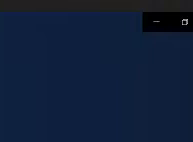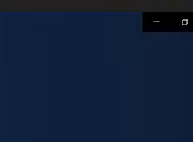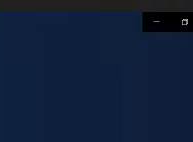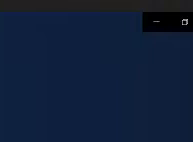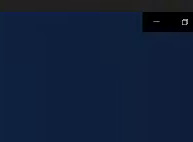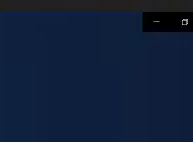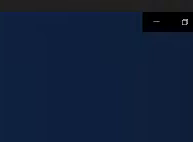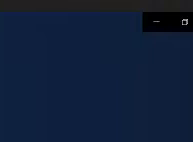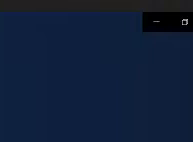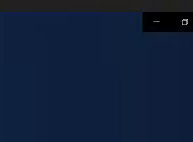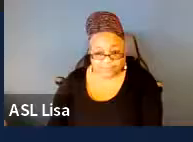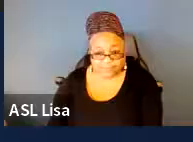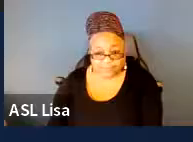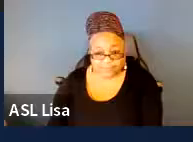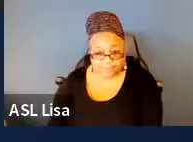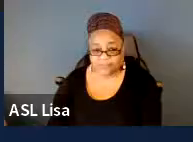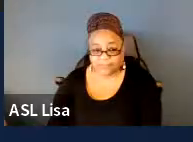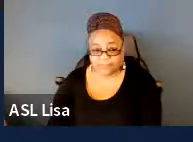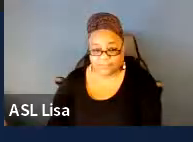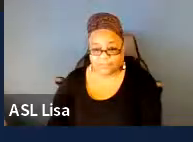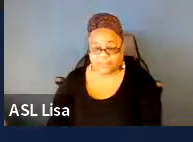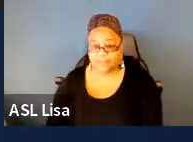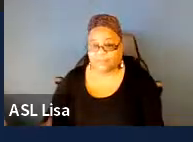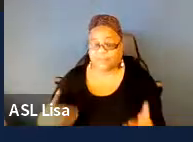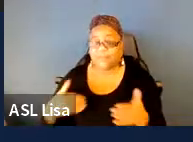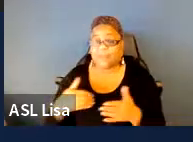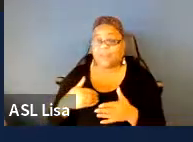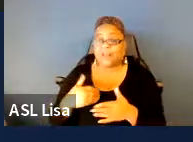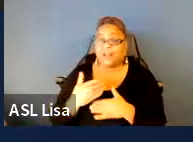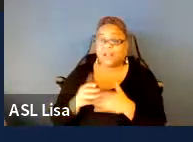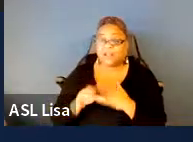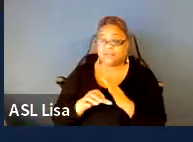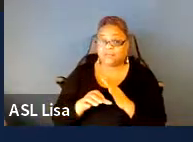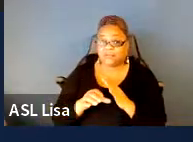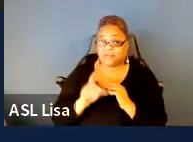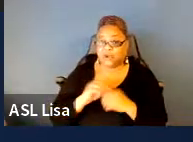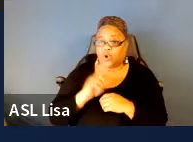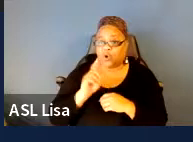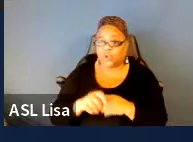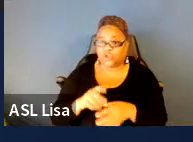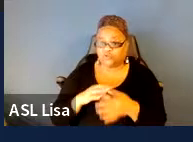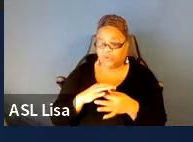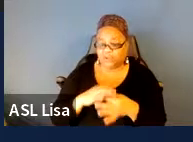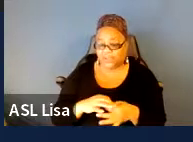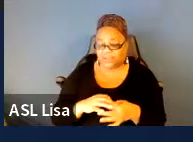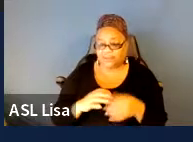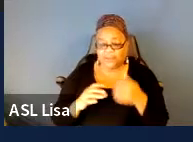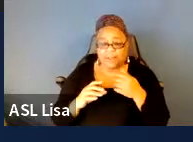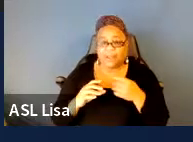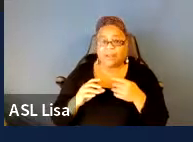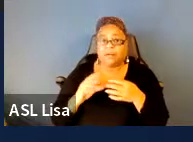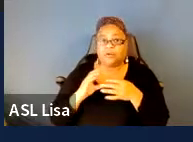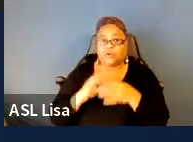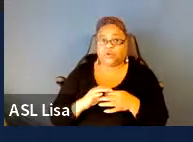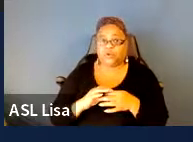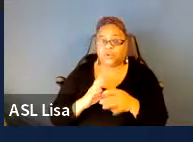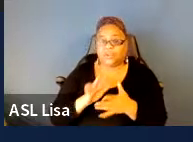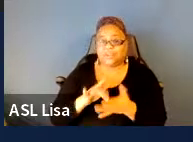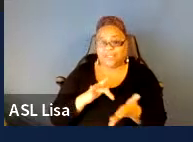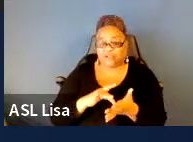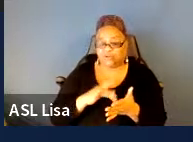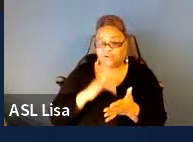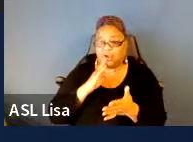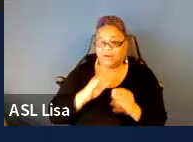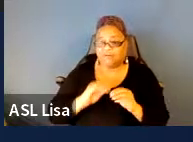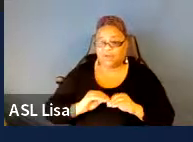Sarah? We had a number of questions, in fact, about the centering of the clear floor space for tactile characters on